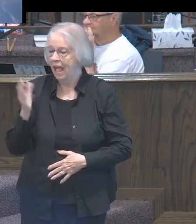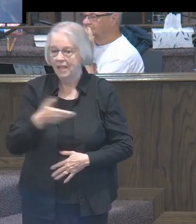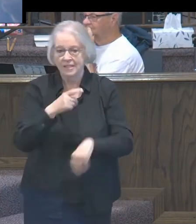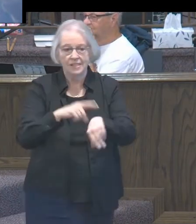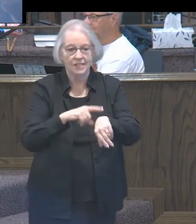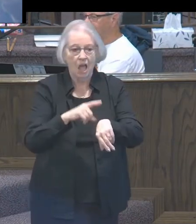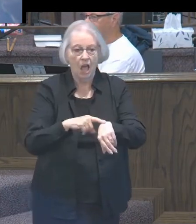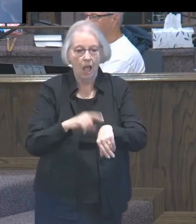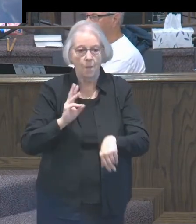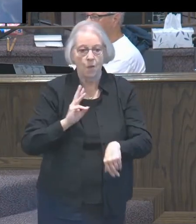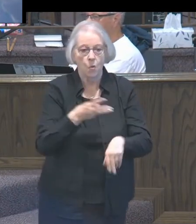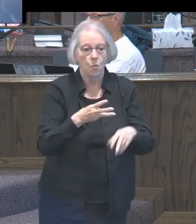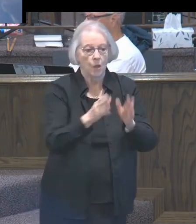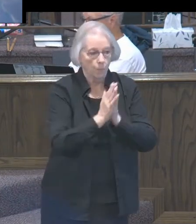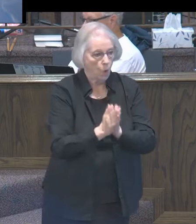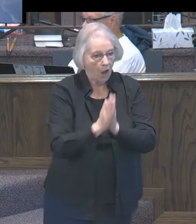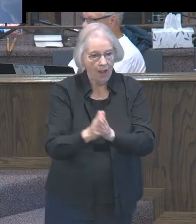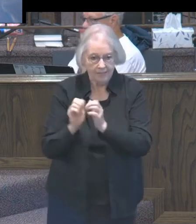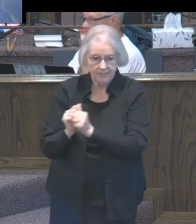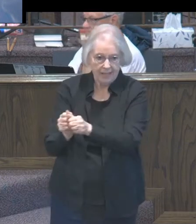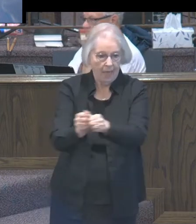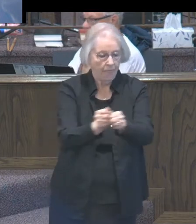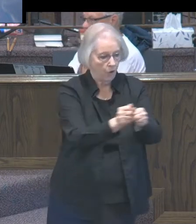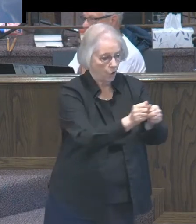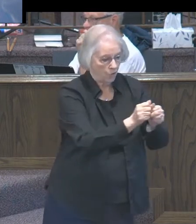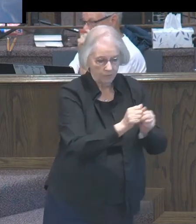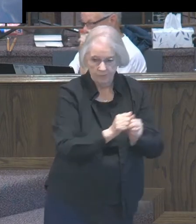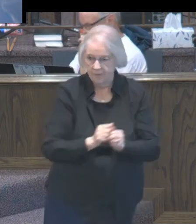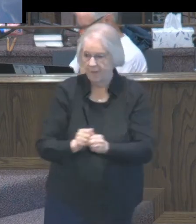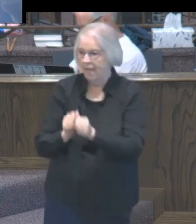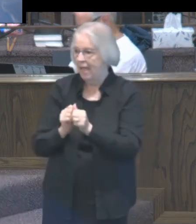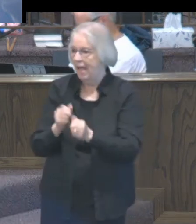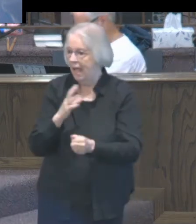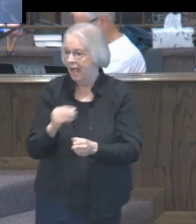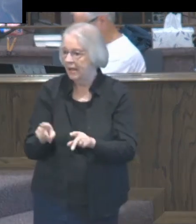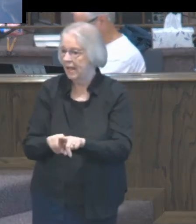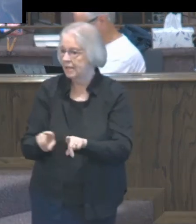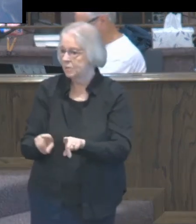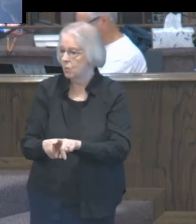are going to pray together as a family, as we